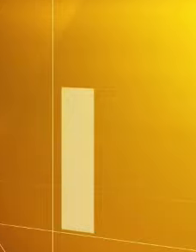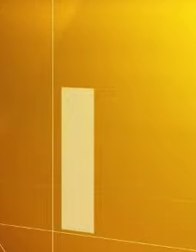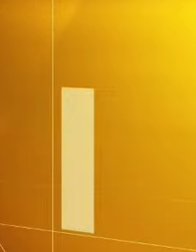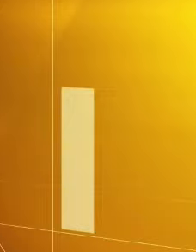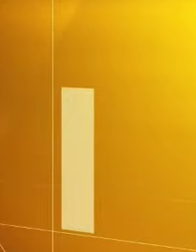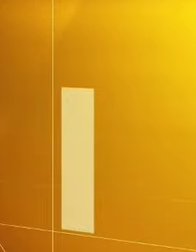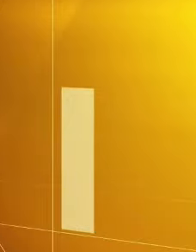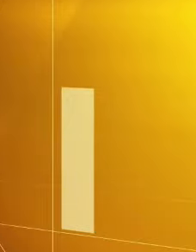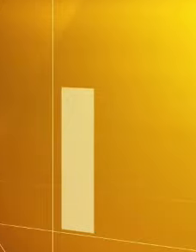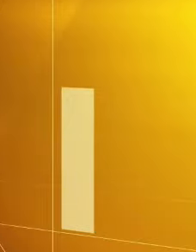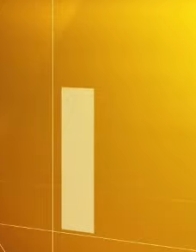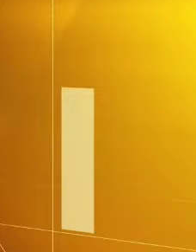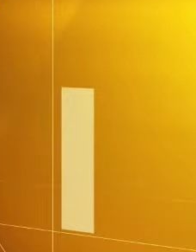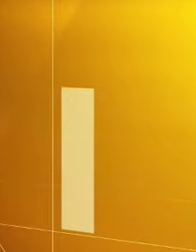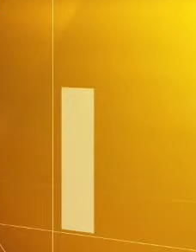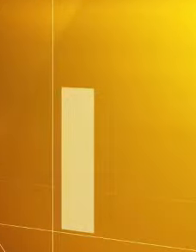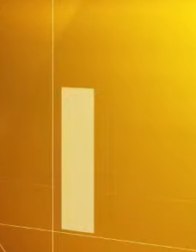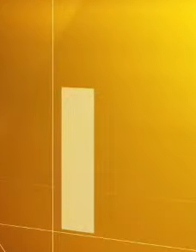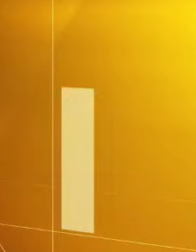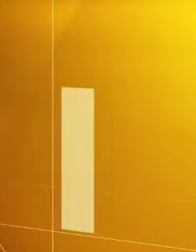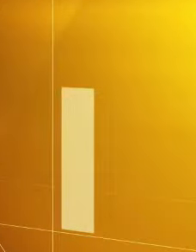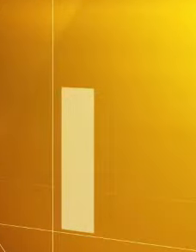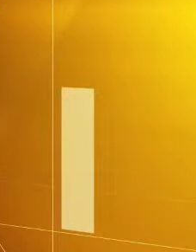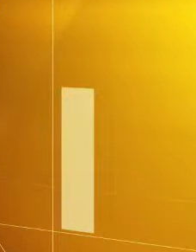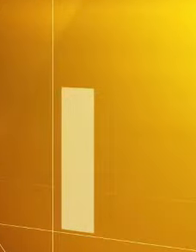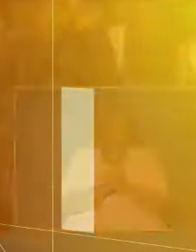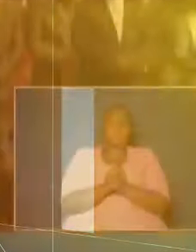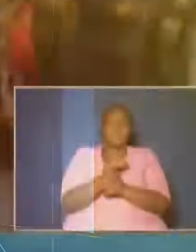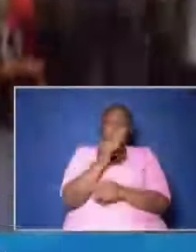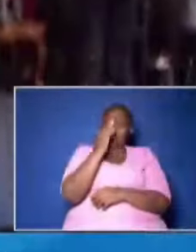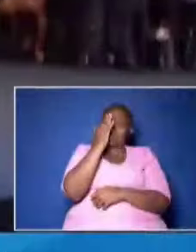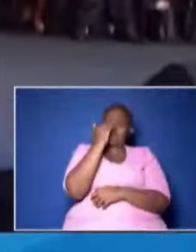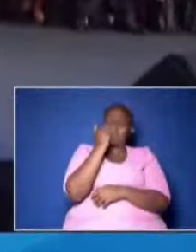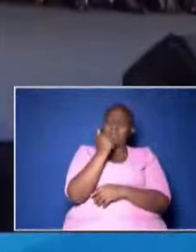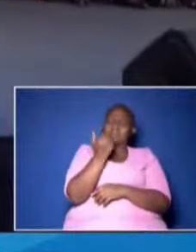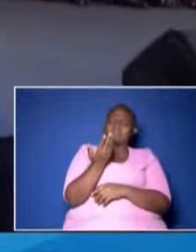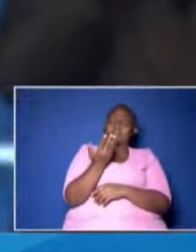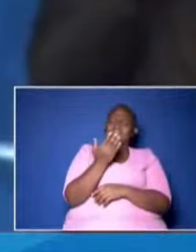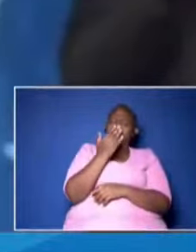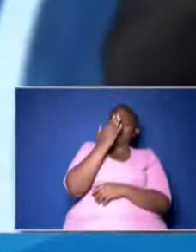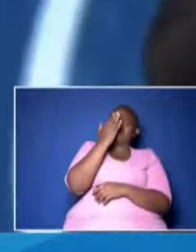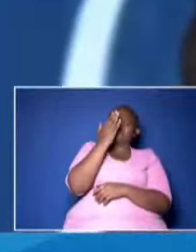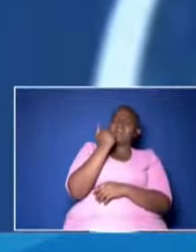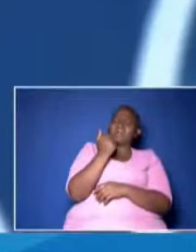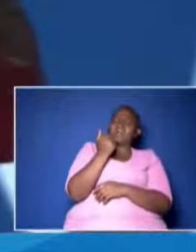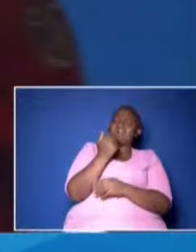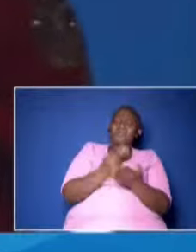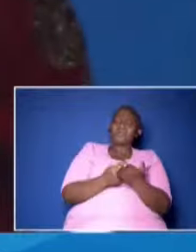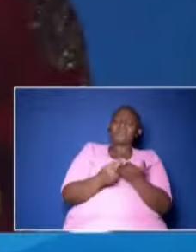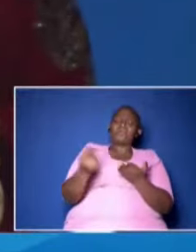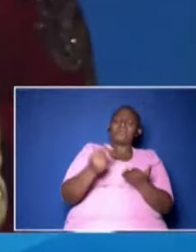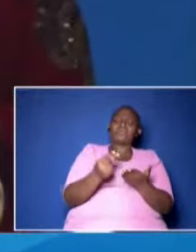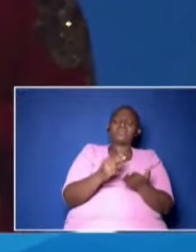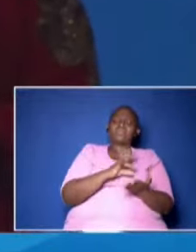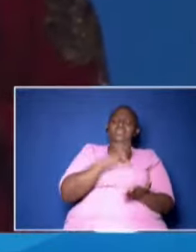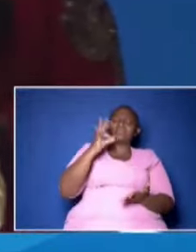Almighty why why is the Holy Ghost here